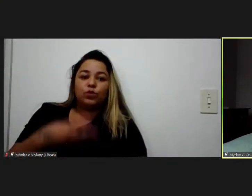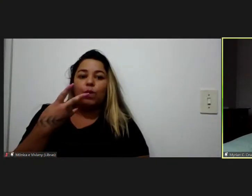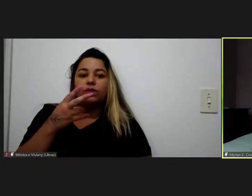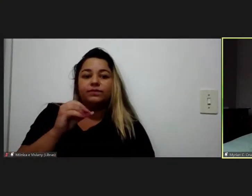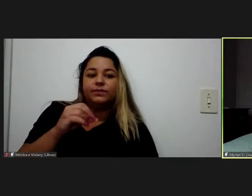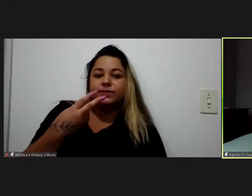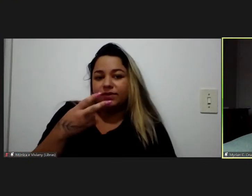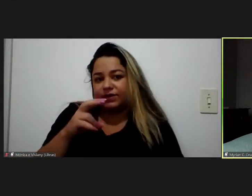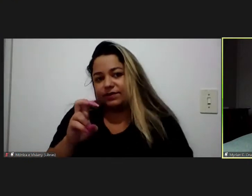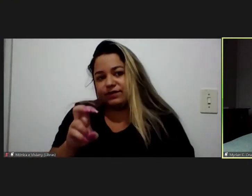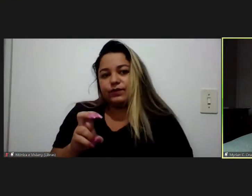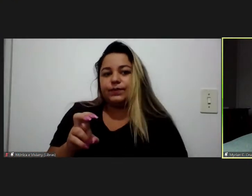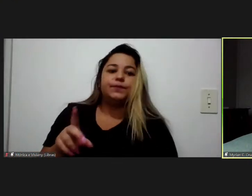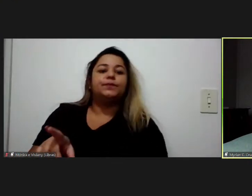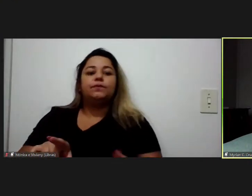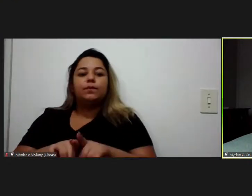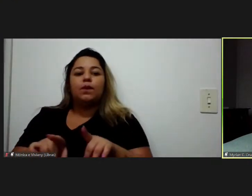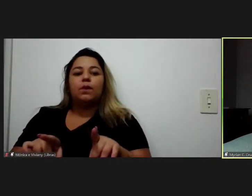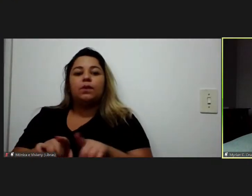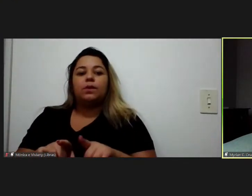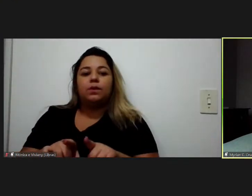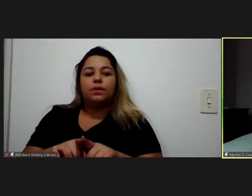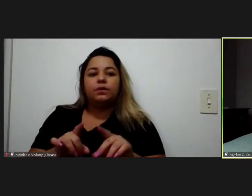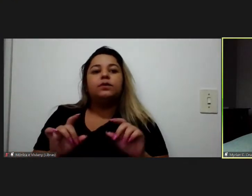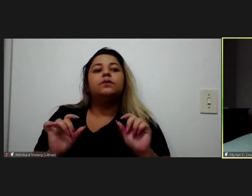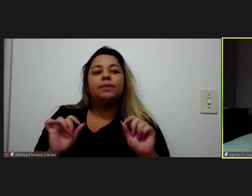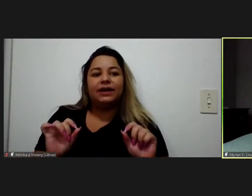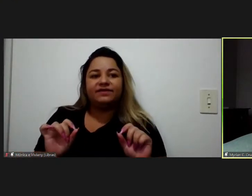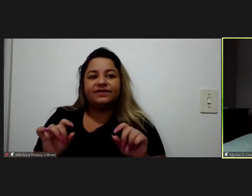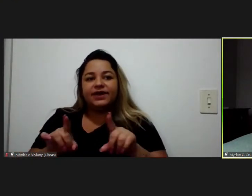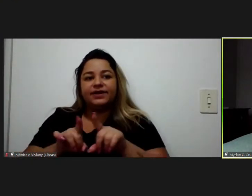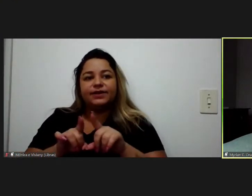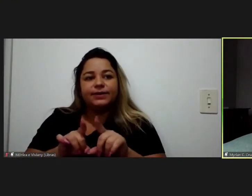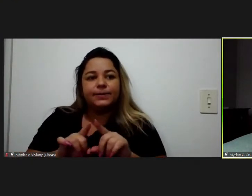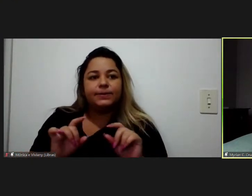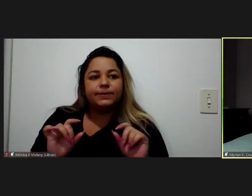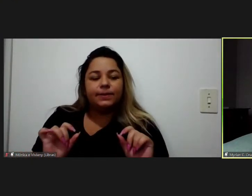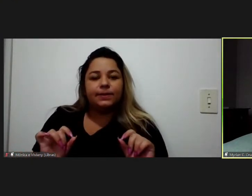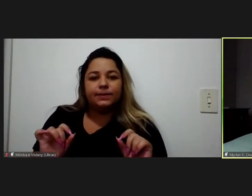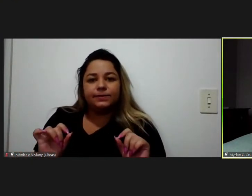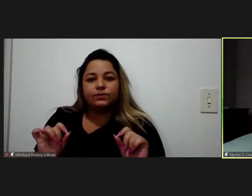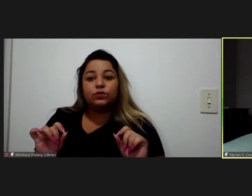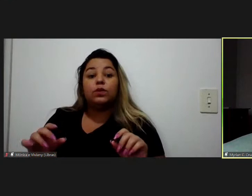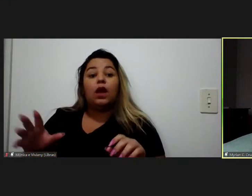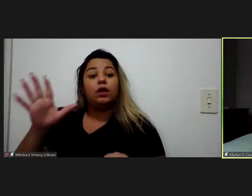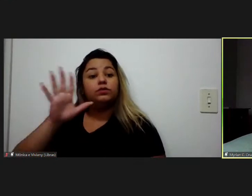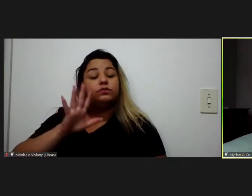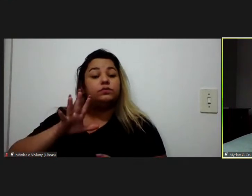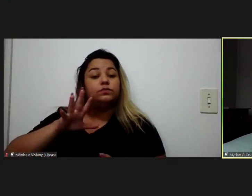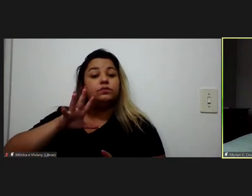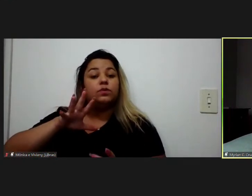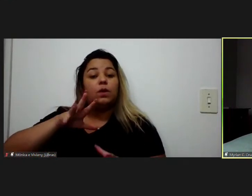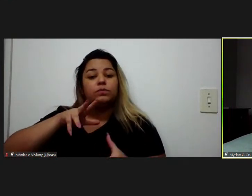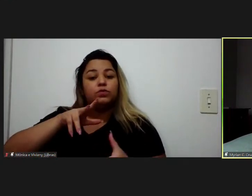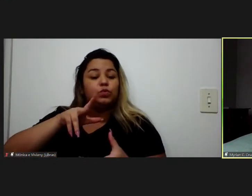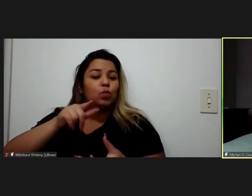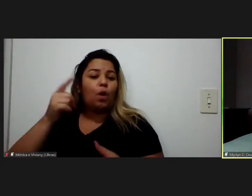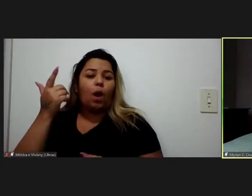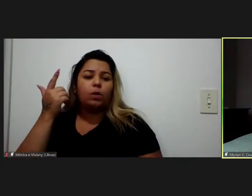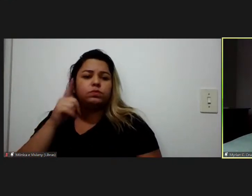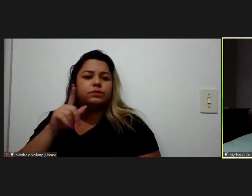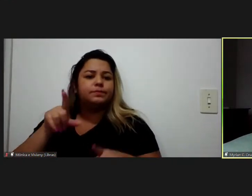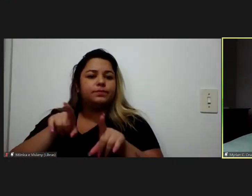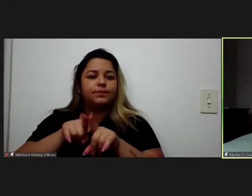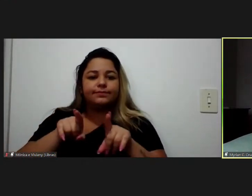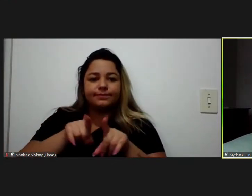national goals for 2025 and marks based in indicators agreed internationally, brings it